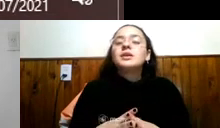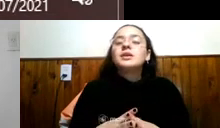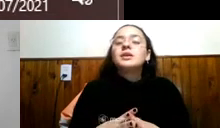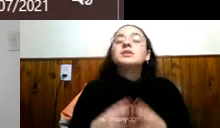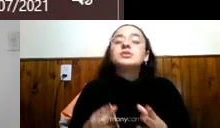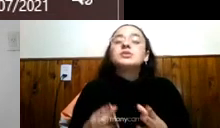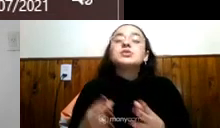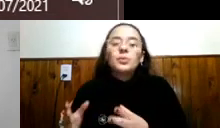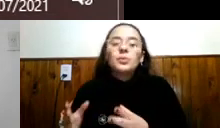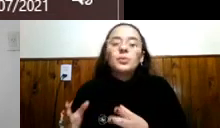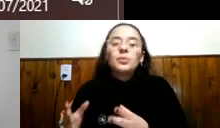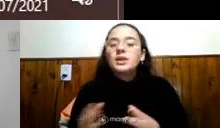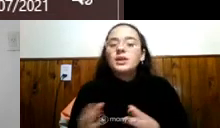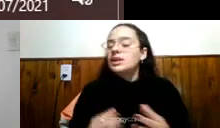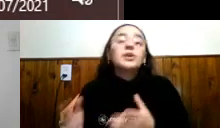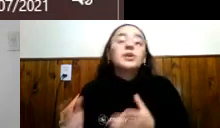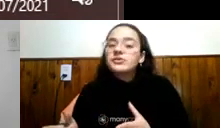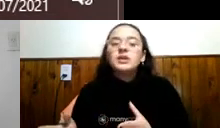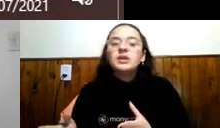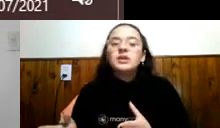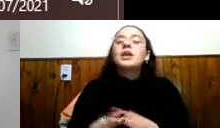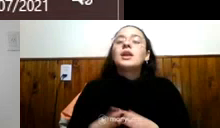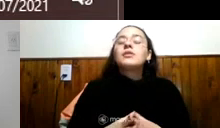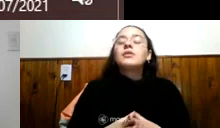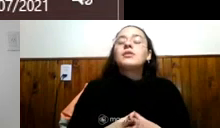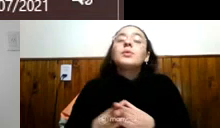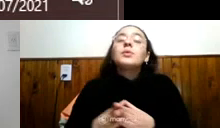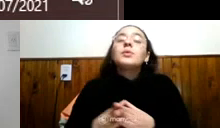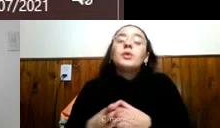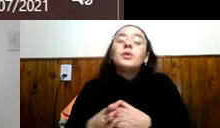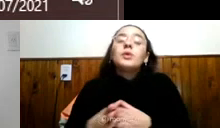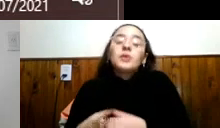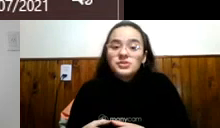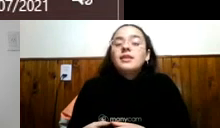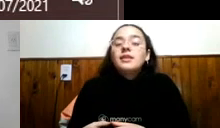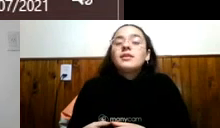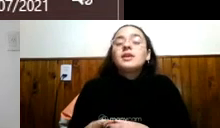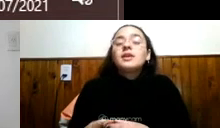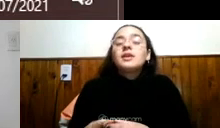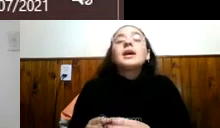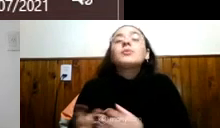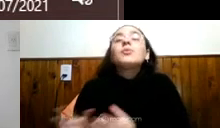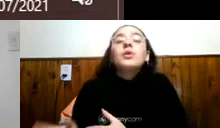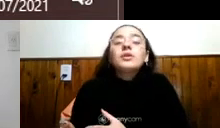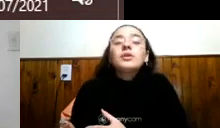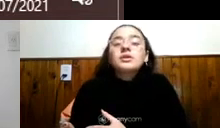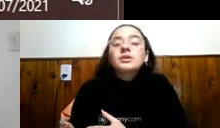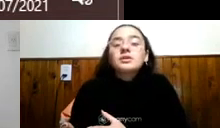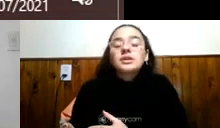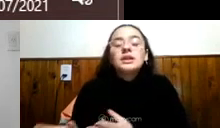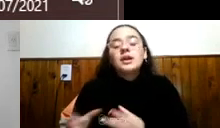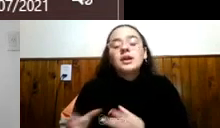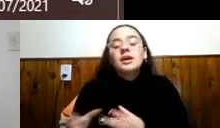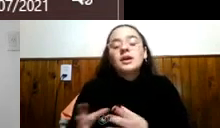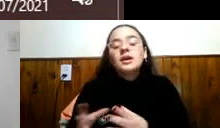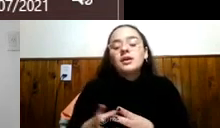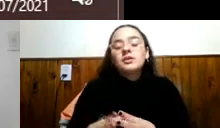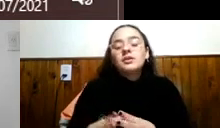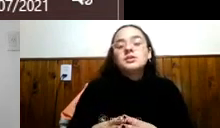teach someone in another country, in another low country, and they can work in a